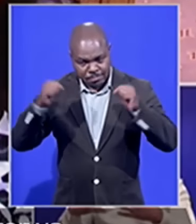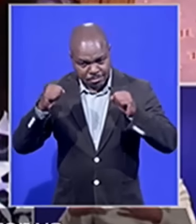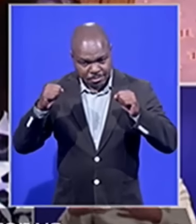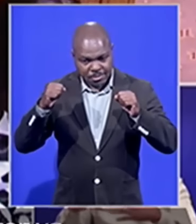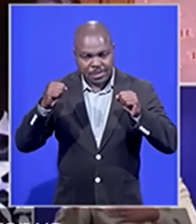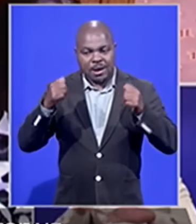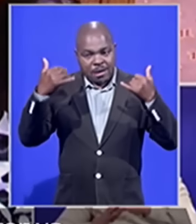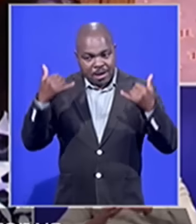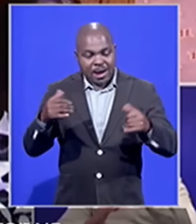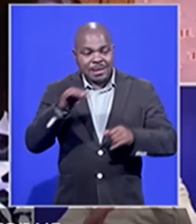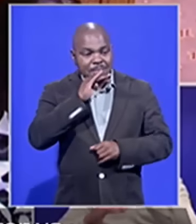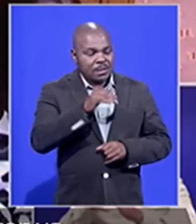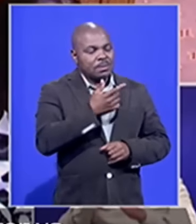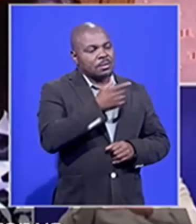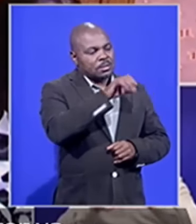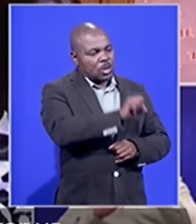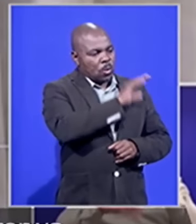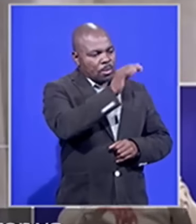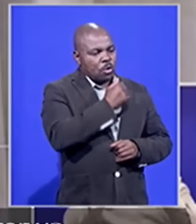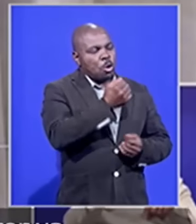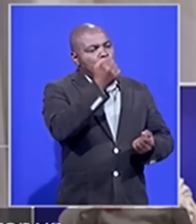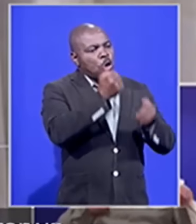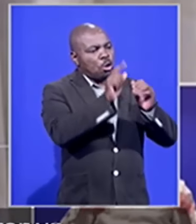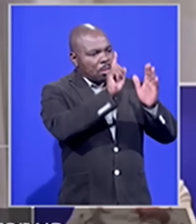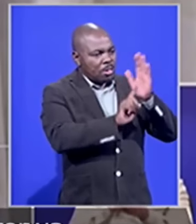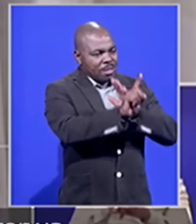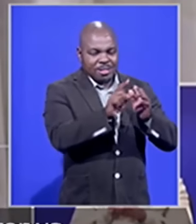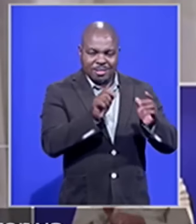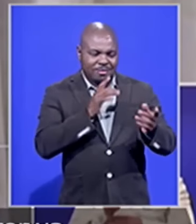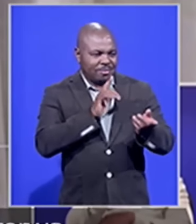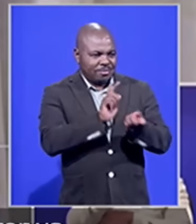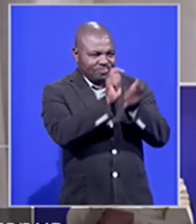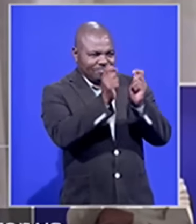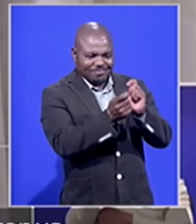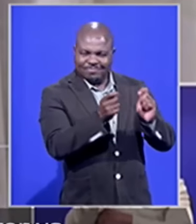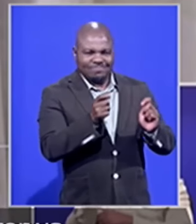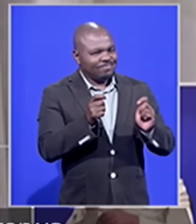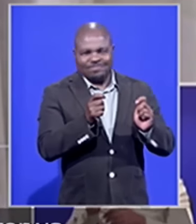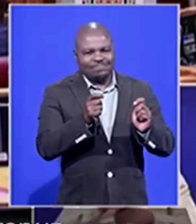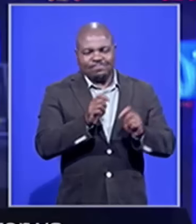Borwa e hlahletseng kgahlano le Israel le kgotleng la matjhaba la toka.